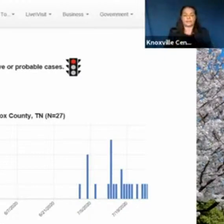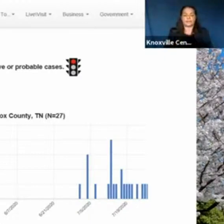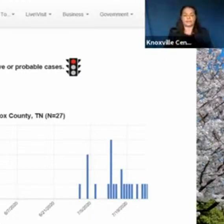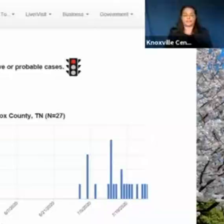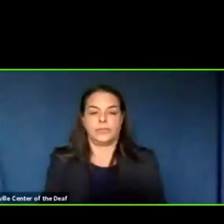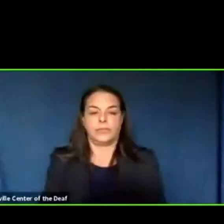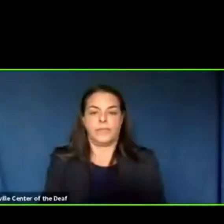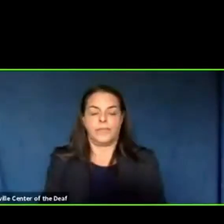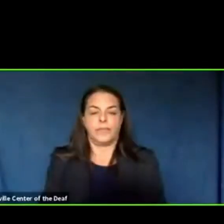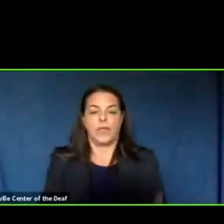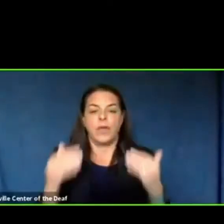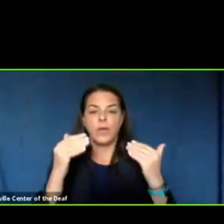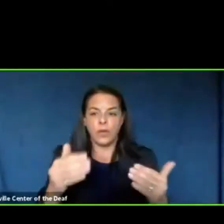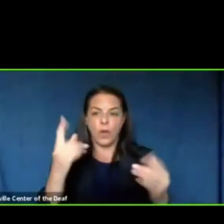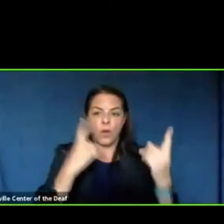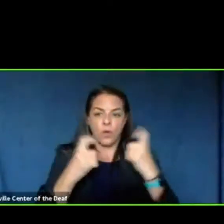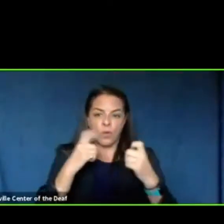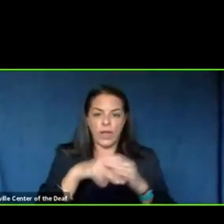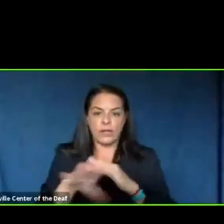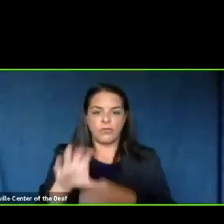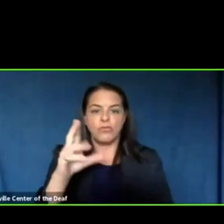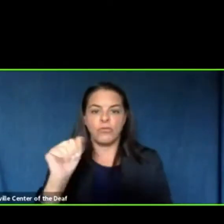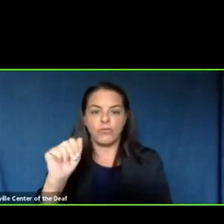your questions into the chat feature.